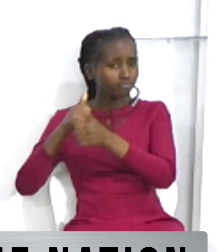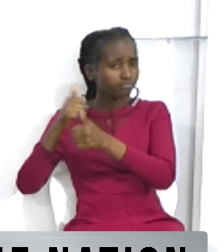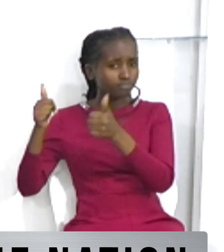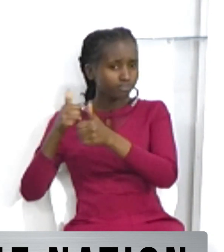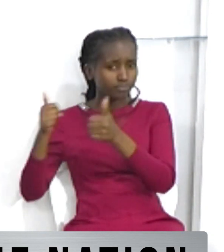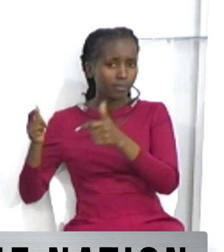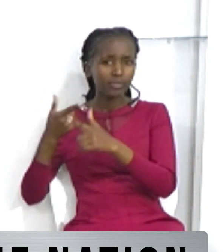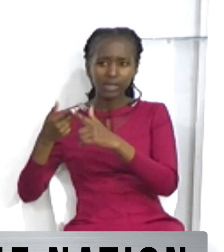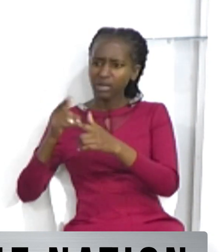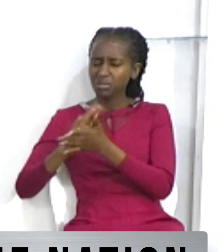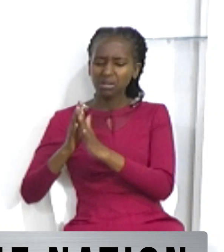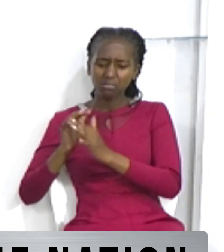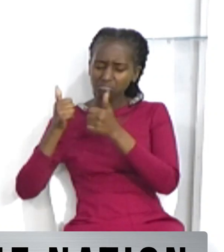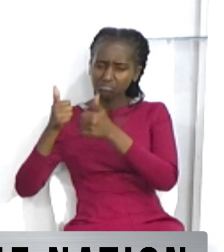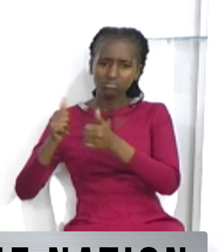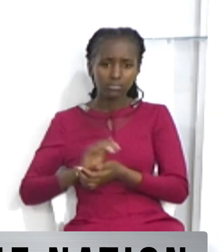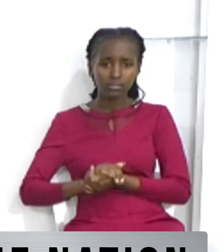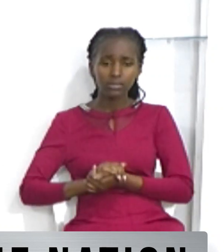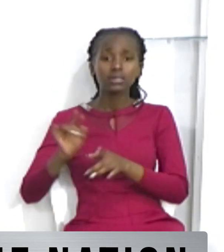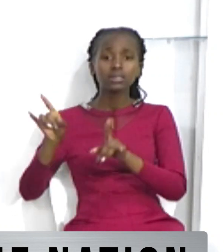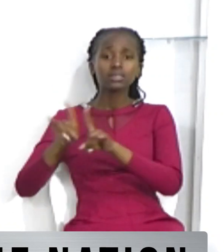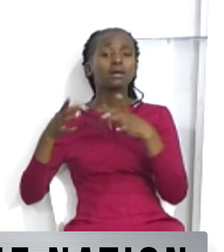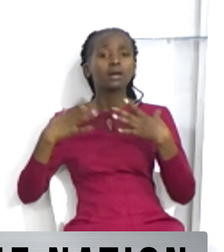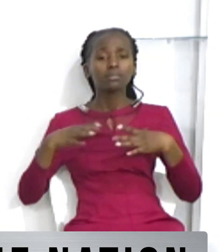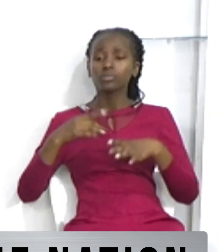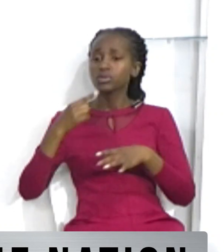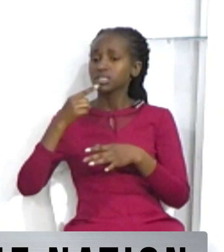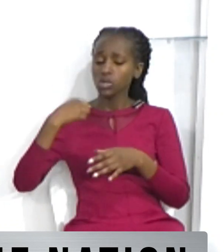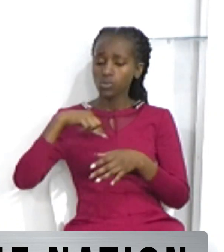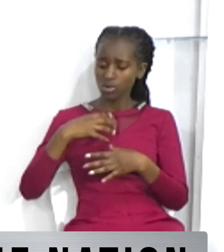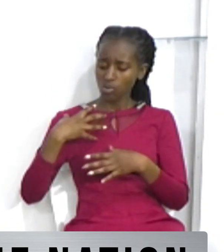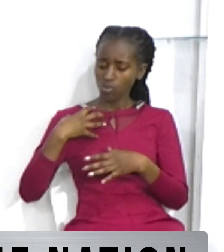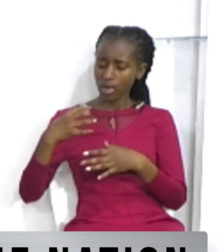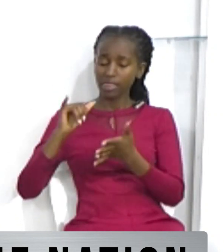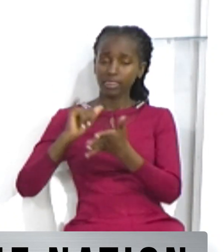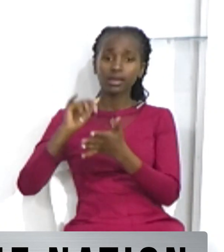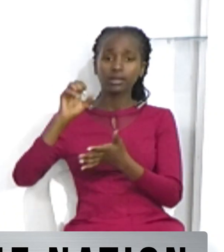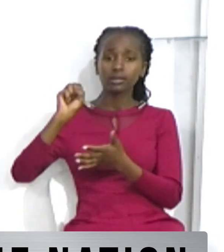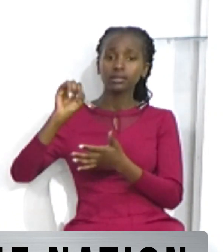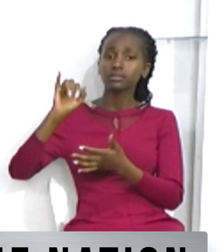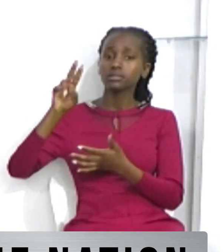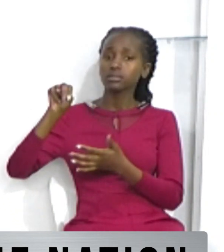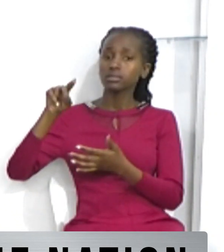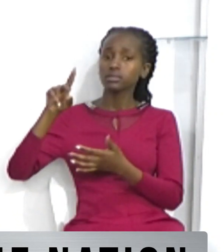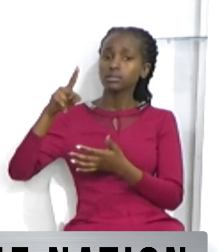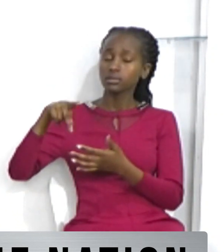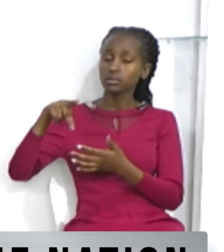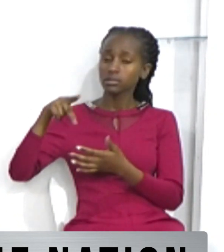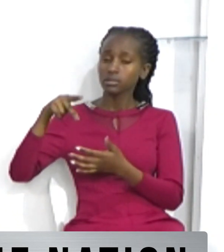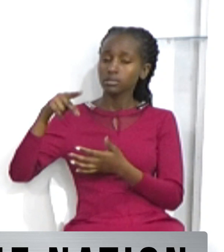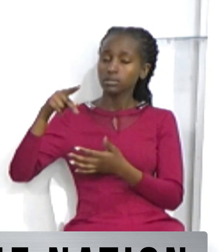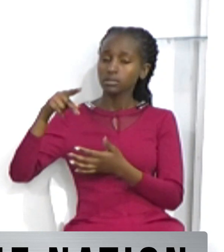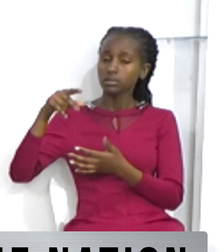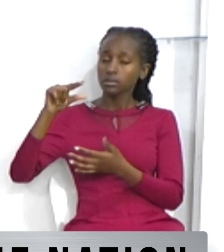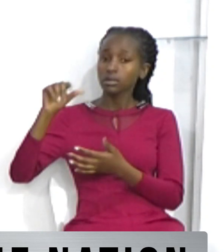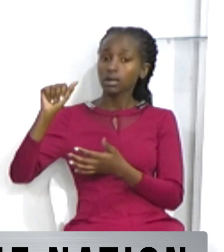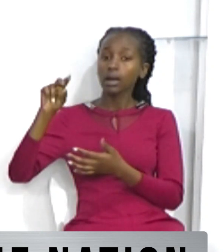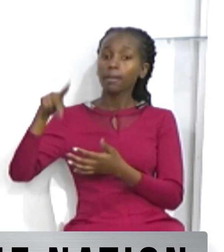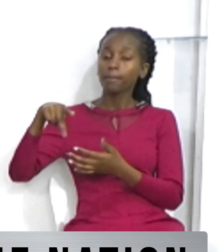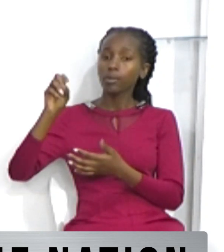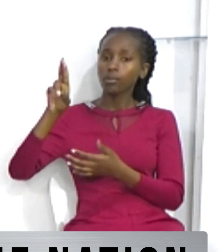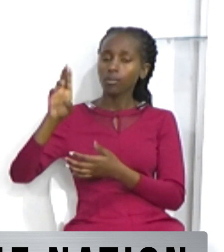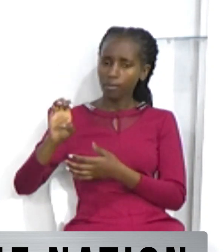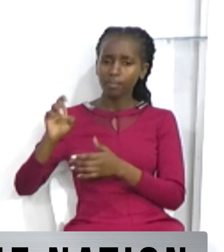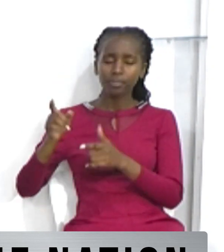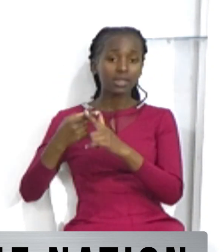richer than Singapore then, and many nations, then corruption came and pushed us back. Yes. So